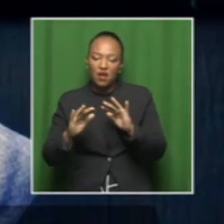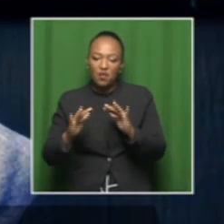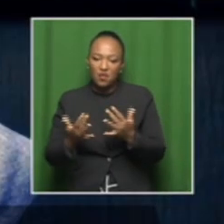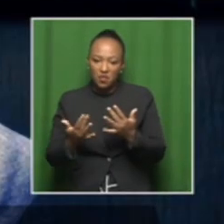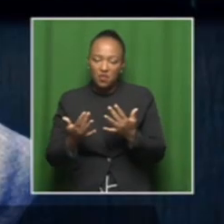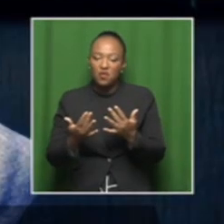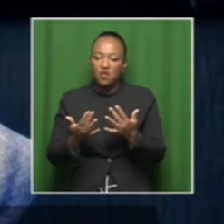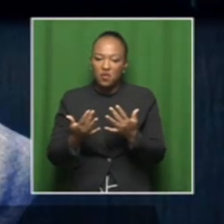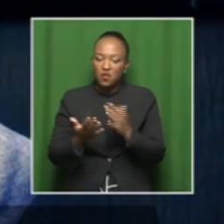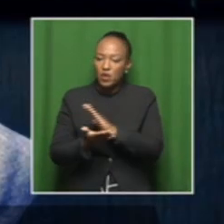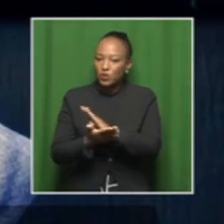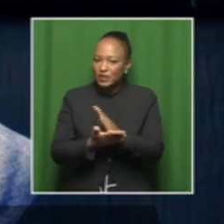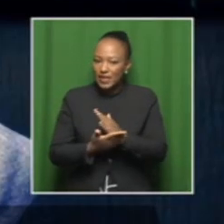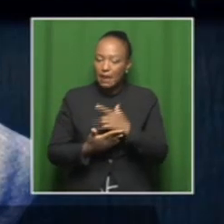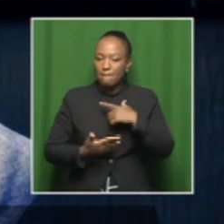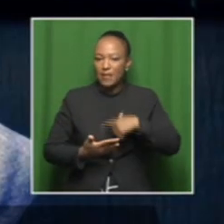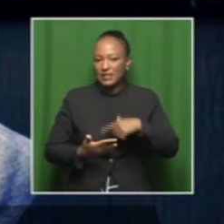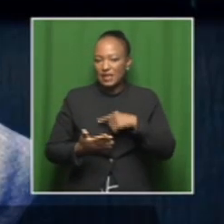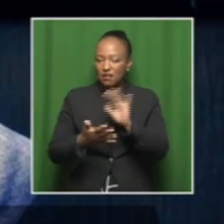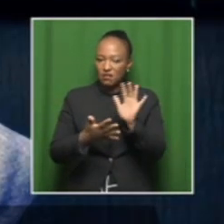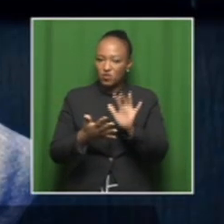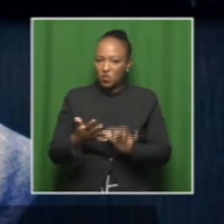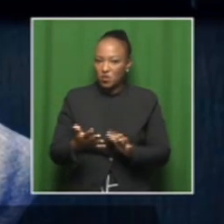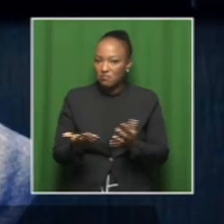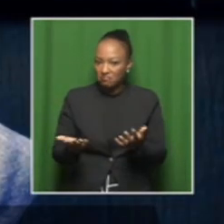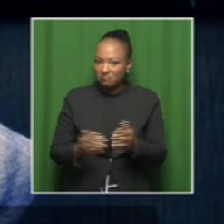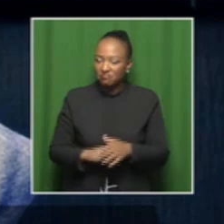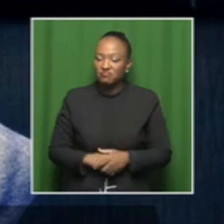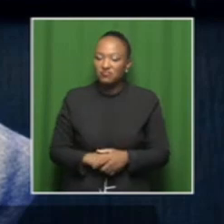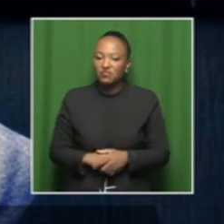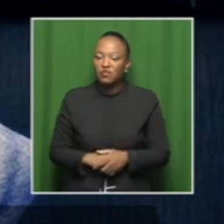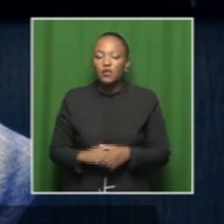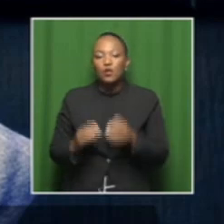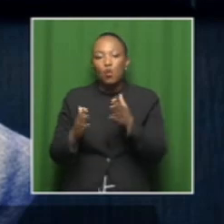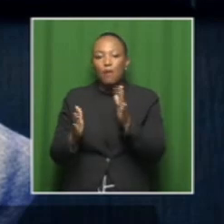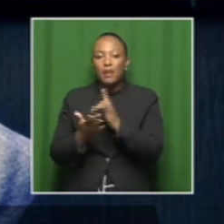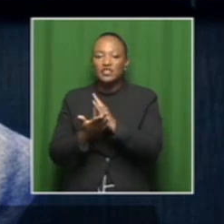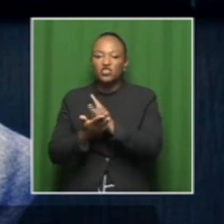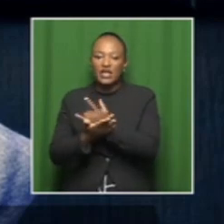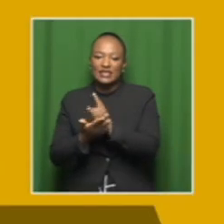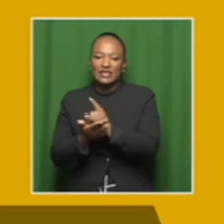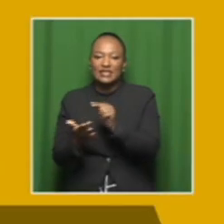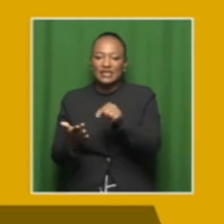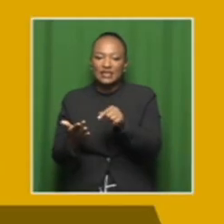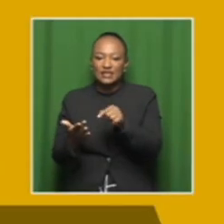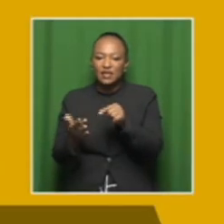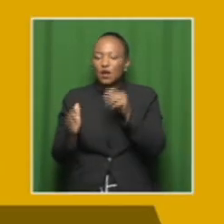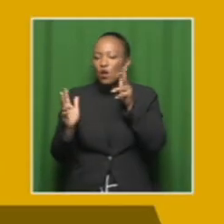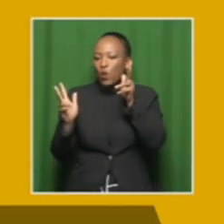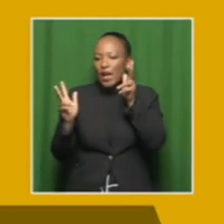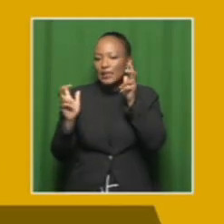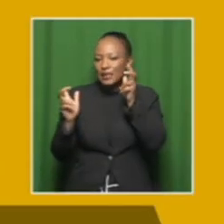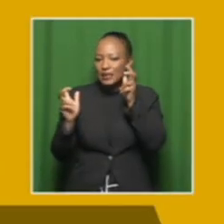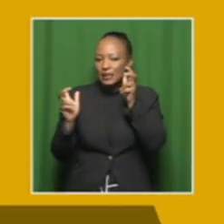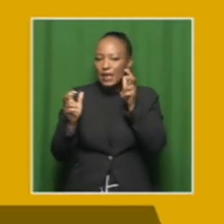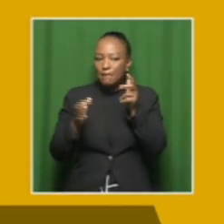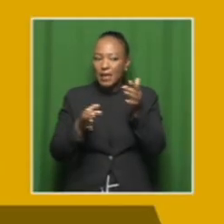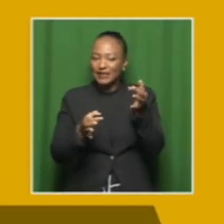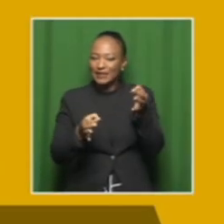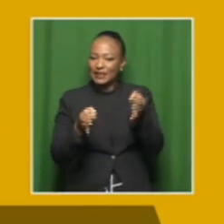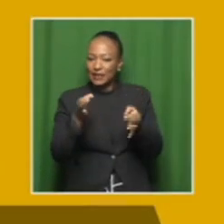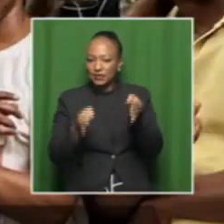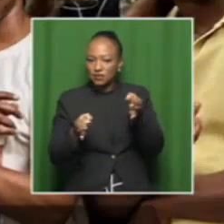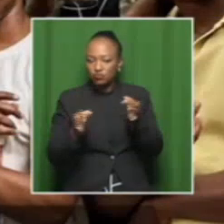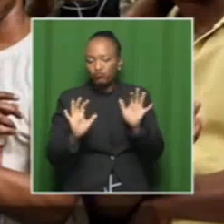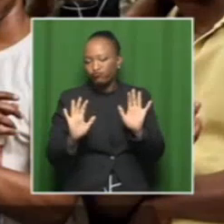as they share their personal stories? No, as we tell them, open chats, we listen, but we don't judge. We don't judge, You know, so it's a platform